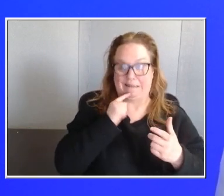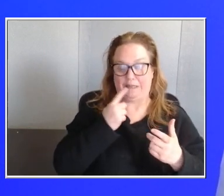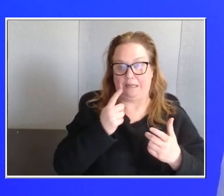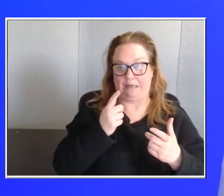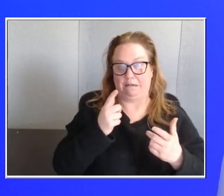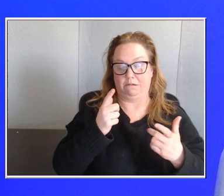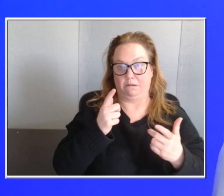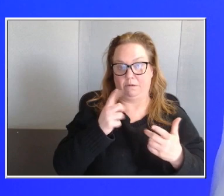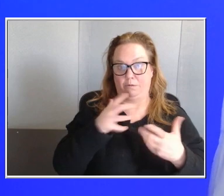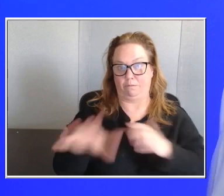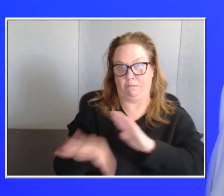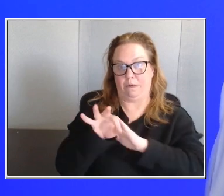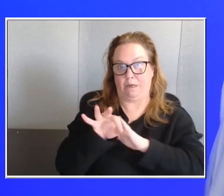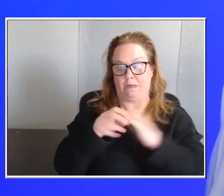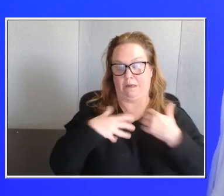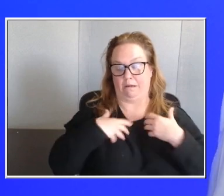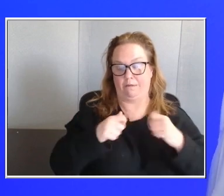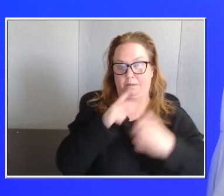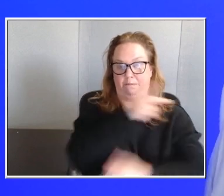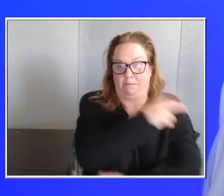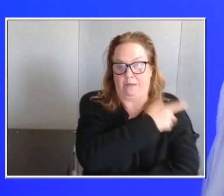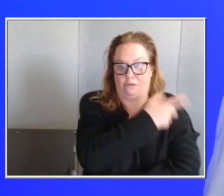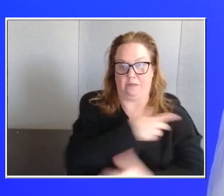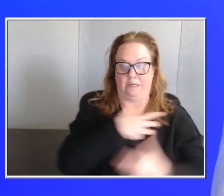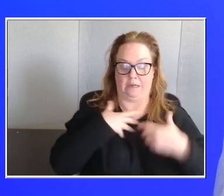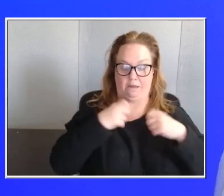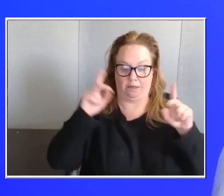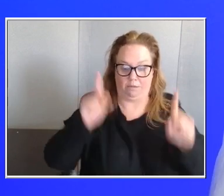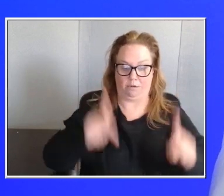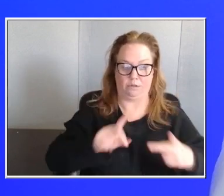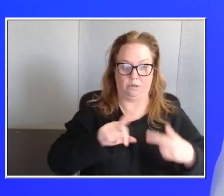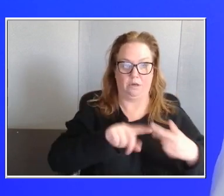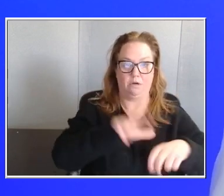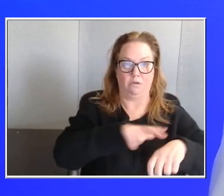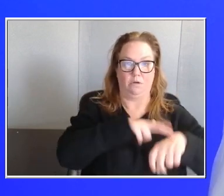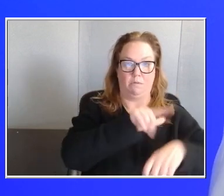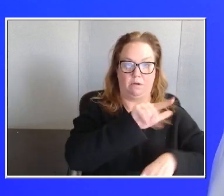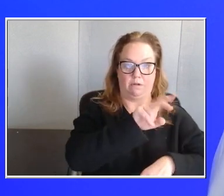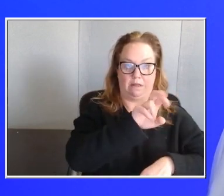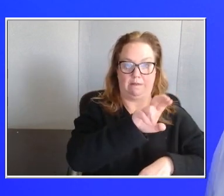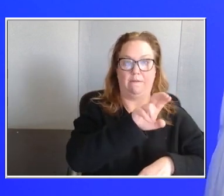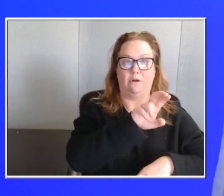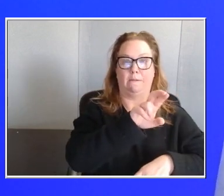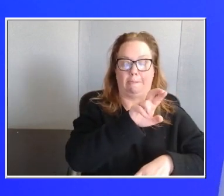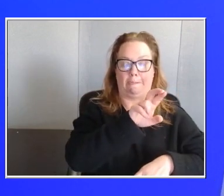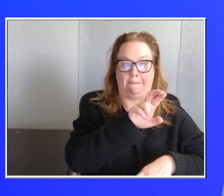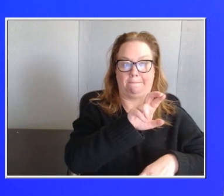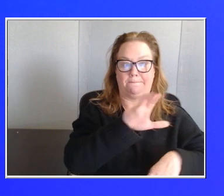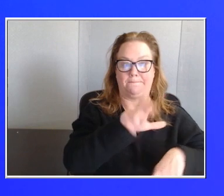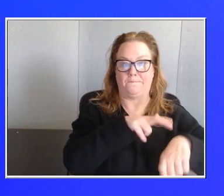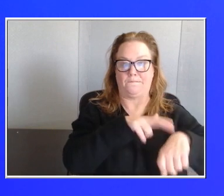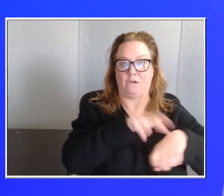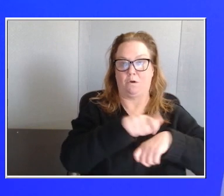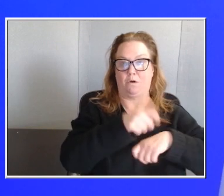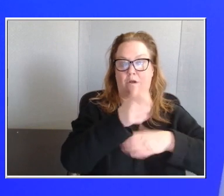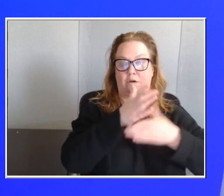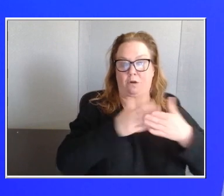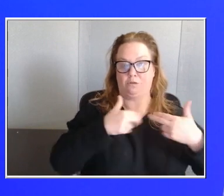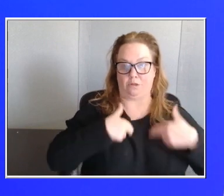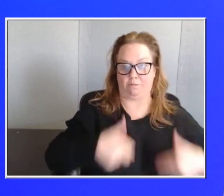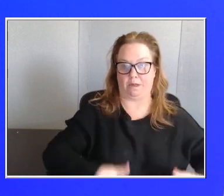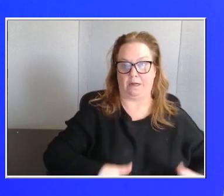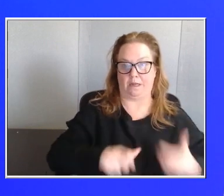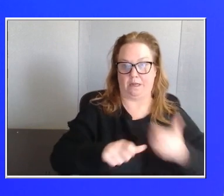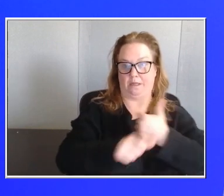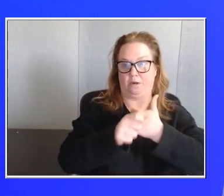you select the patient right. So healthy person, normal liver, normal other parts of their body, so their risk